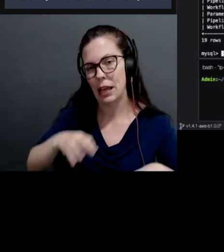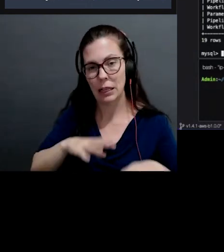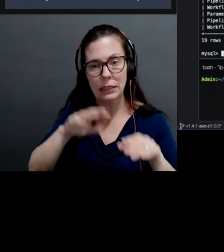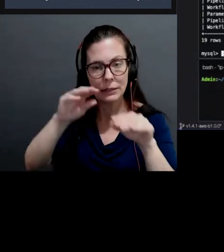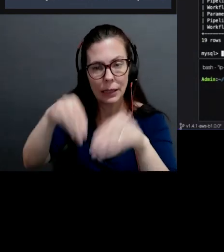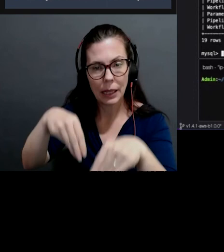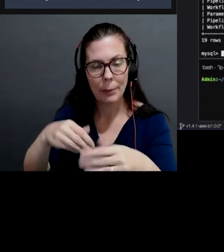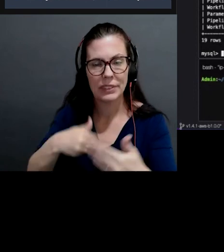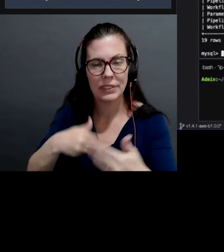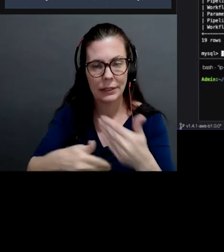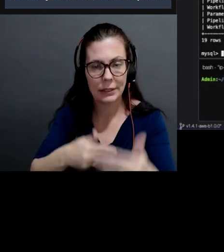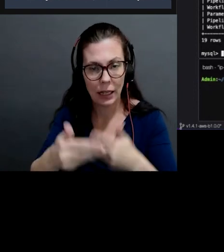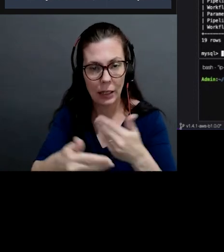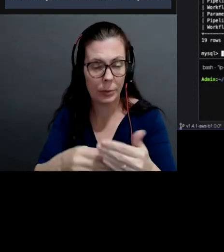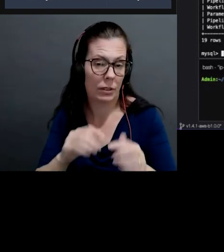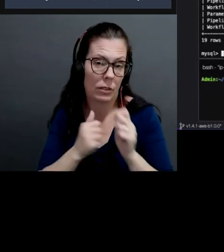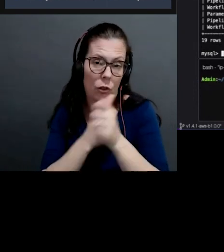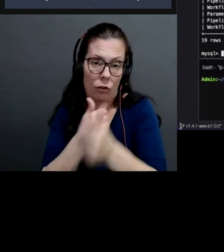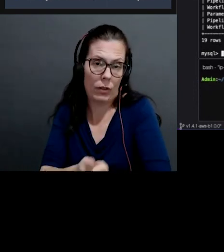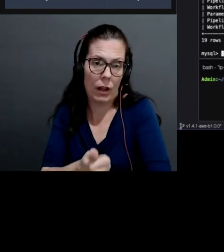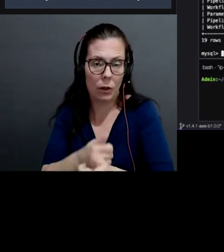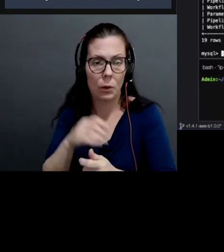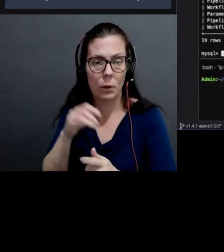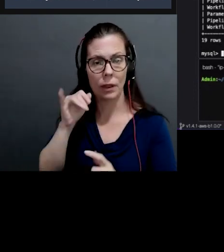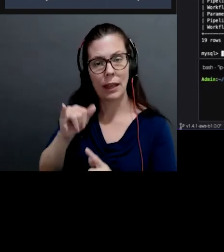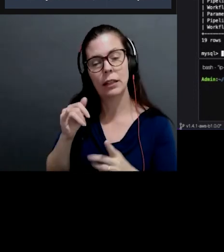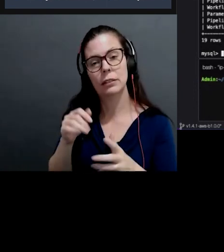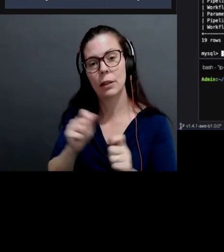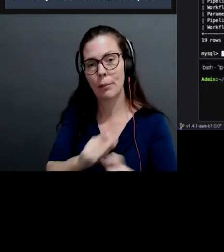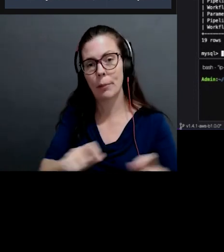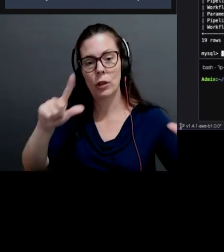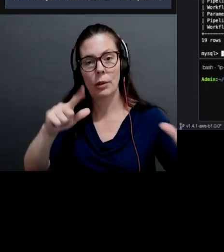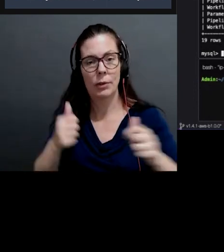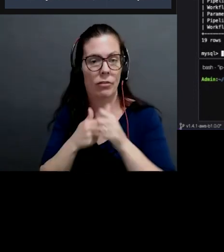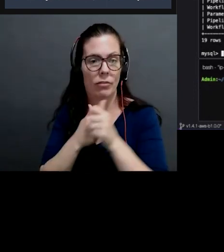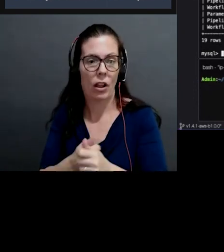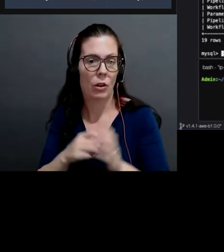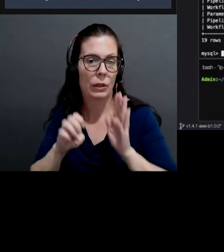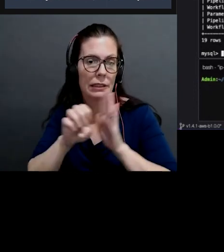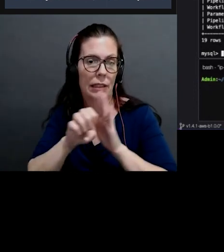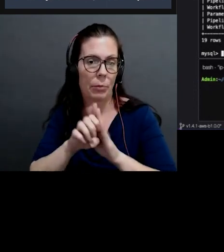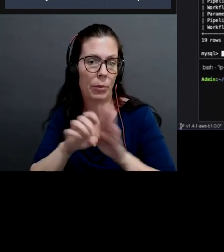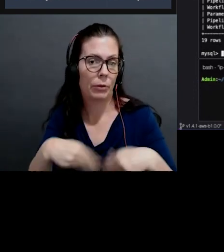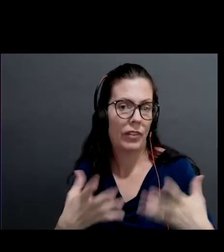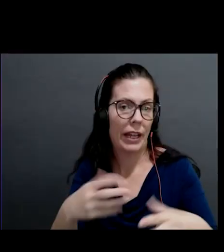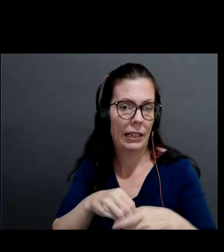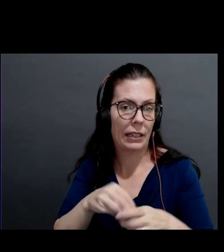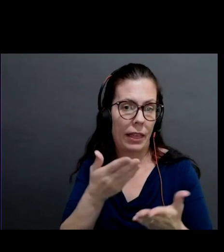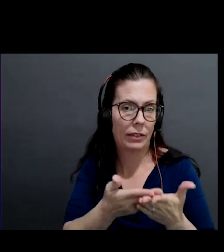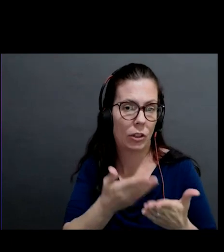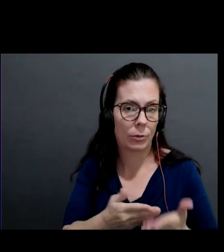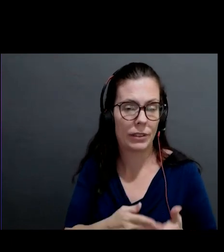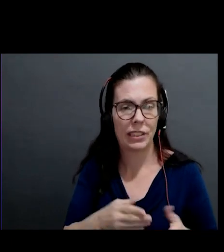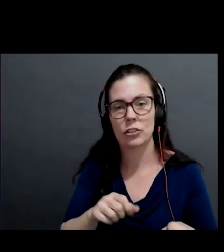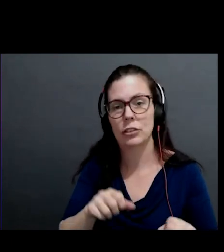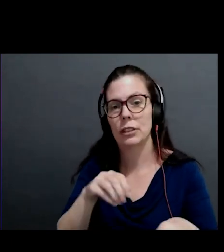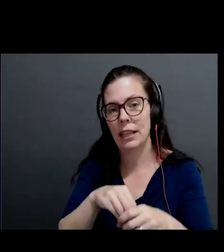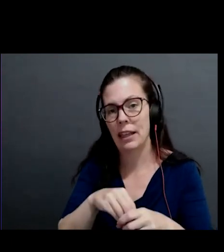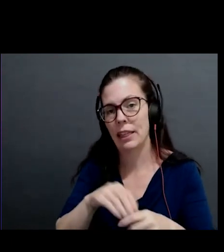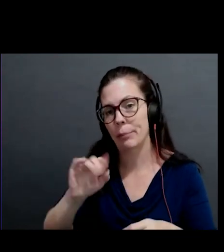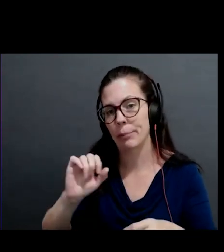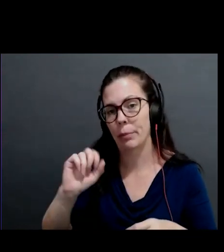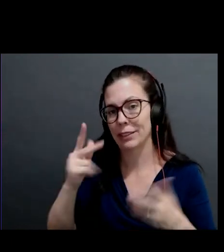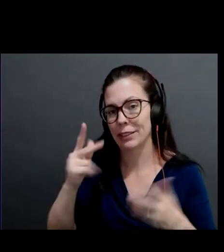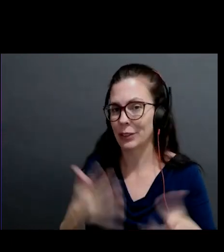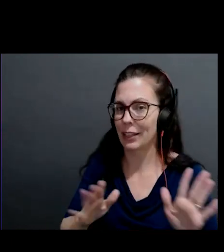steps, and then you can follow that, bring this distribution up, and then follow those examples that are provided in the documentation and in the blog. So that concludes the demo. Thanks again